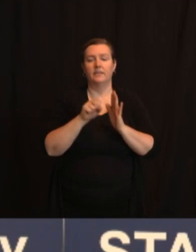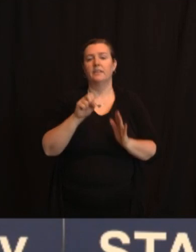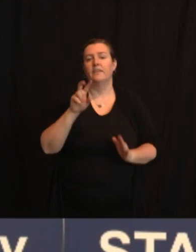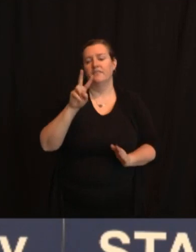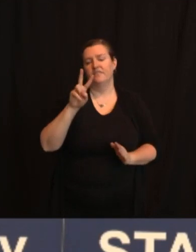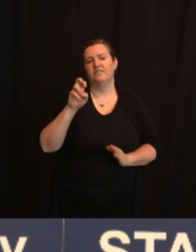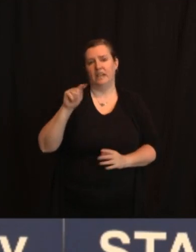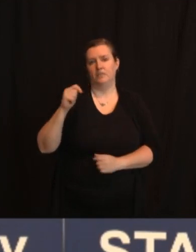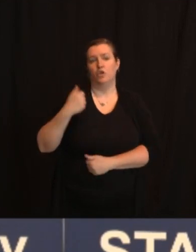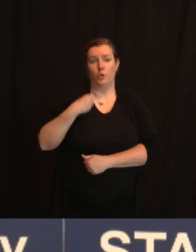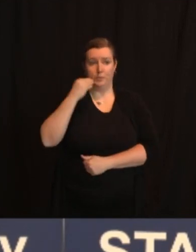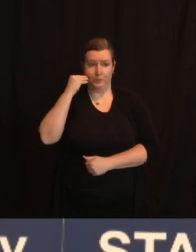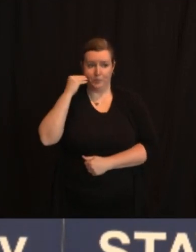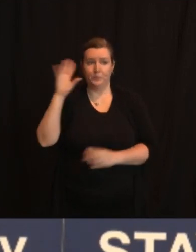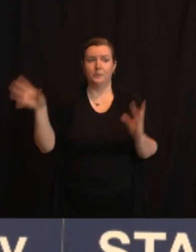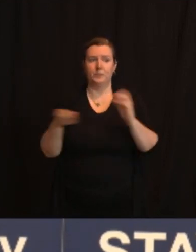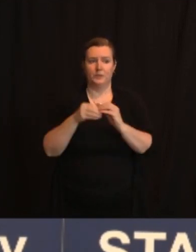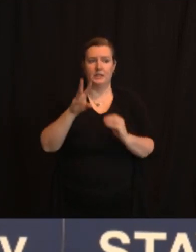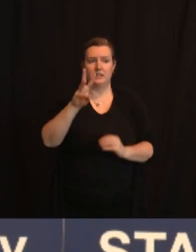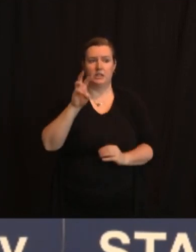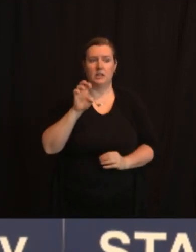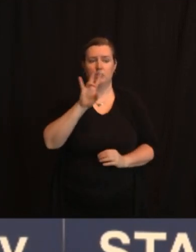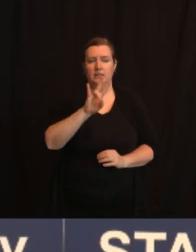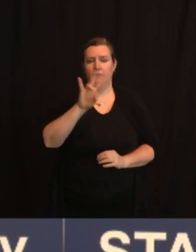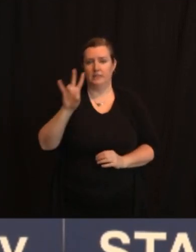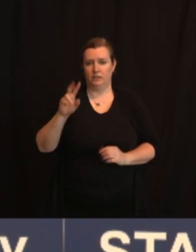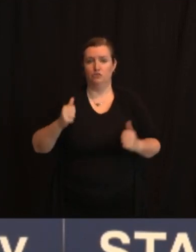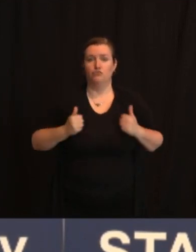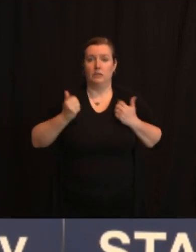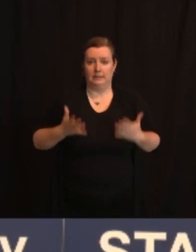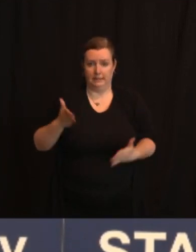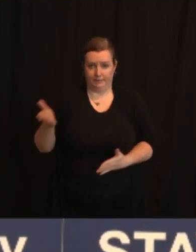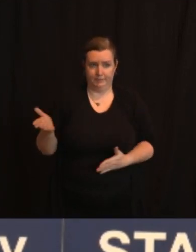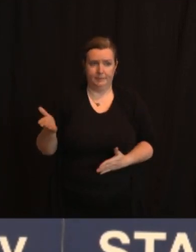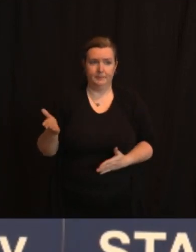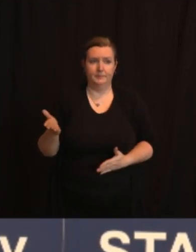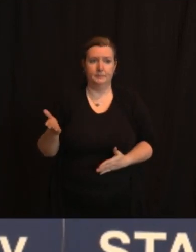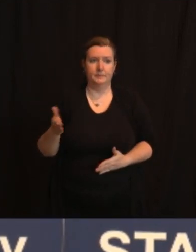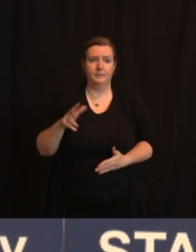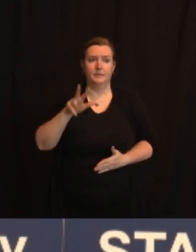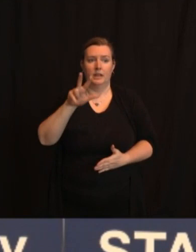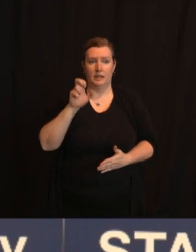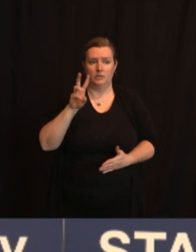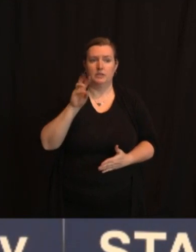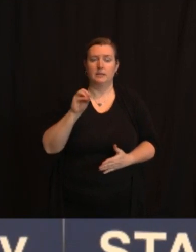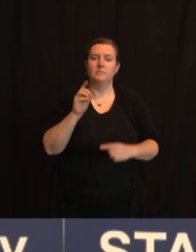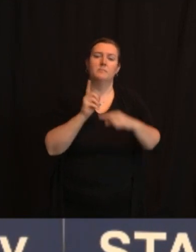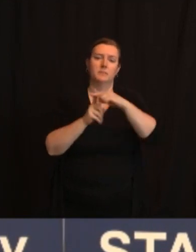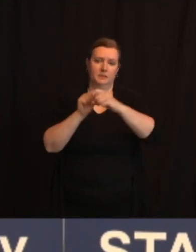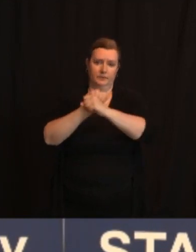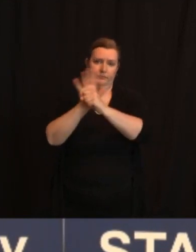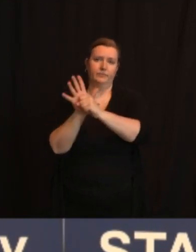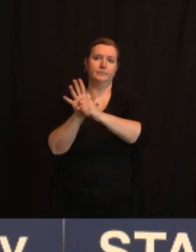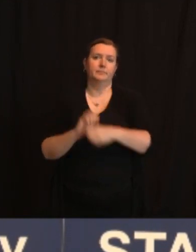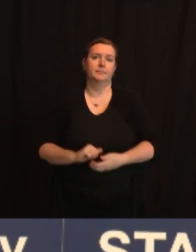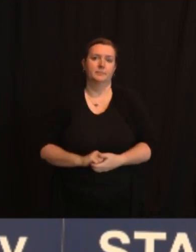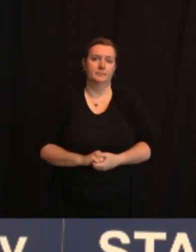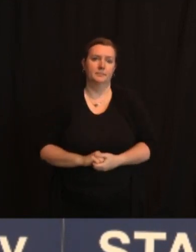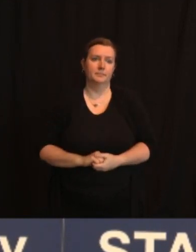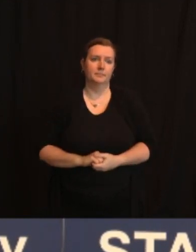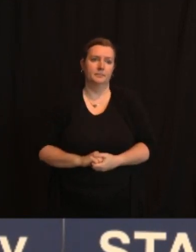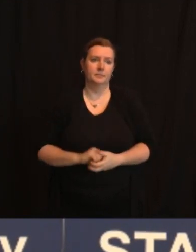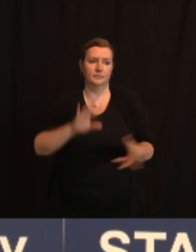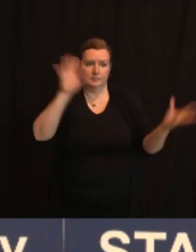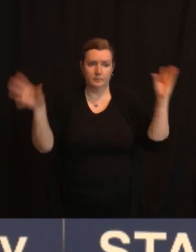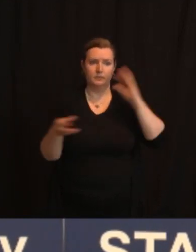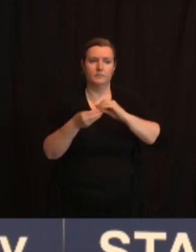677 residents, there have been 360 residents testing positive, and a total of